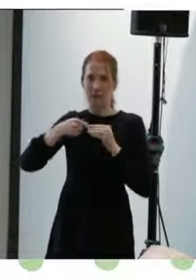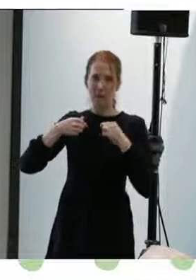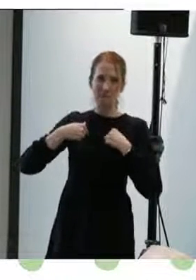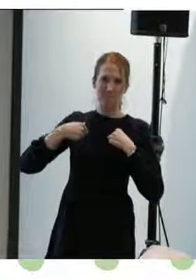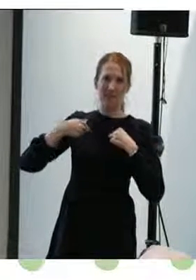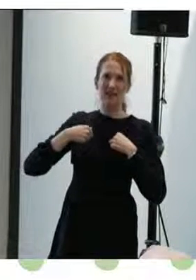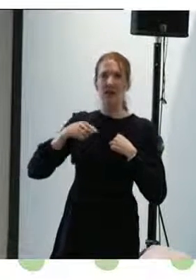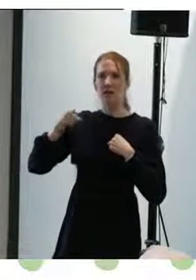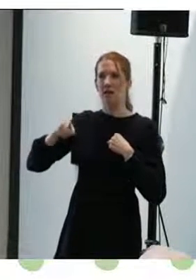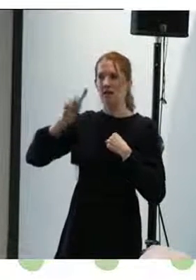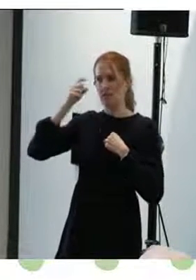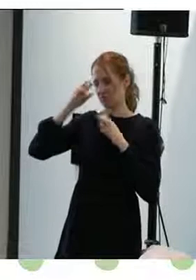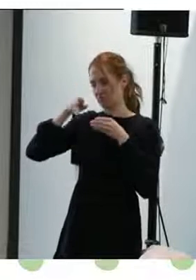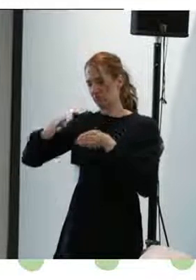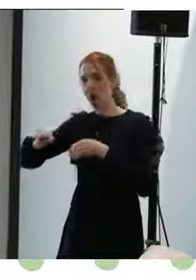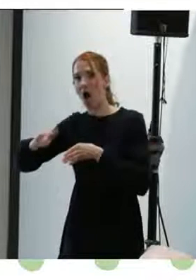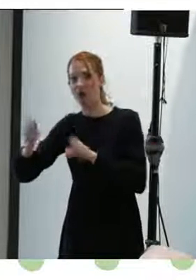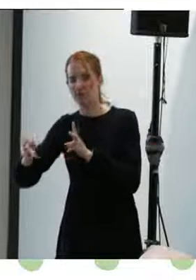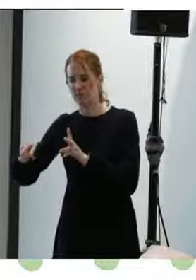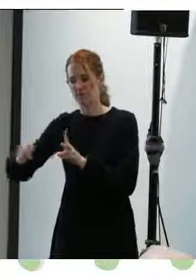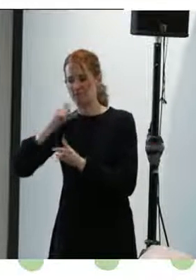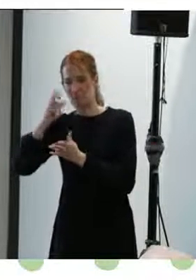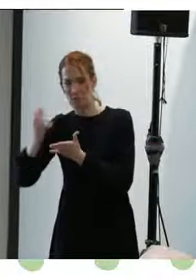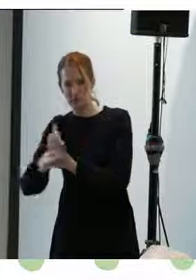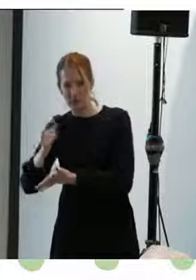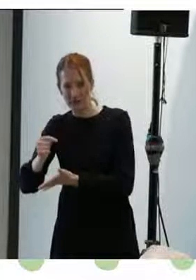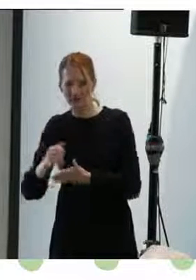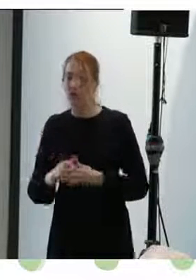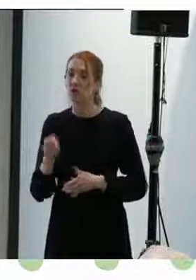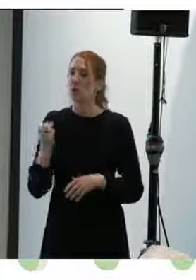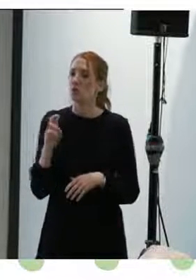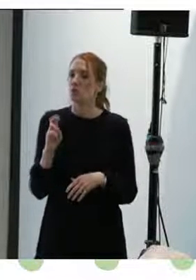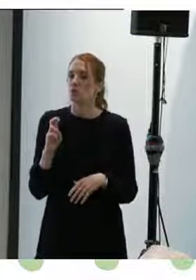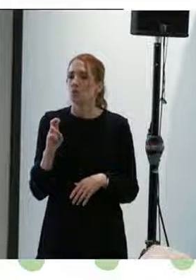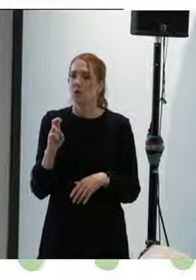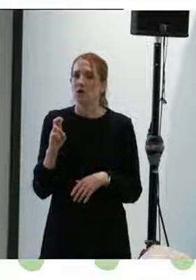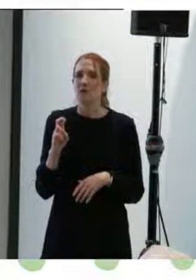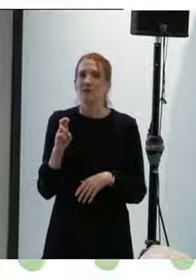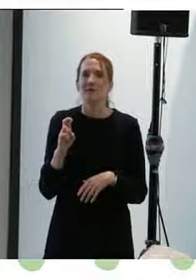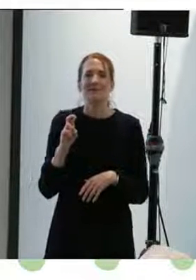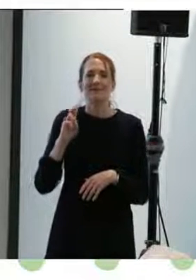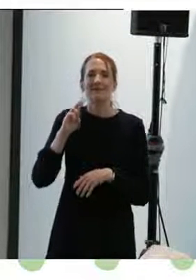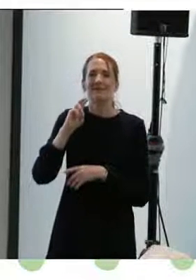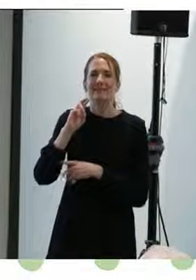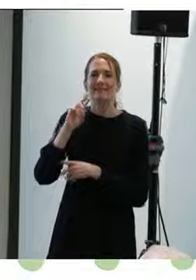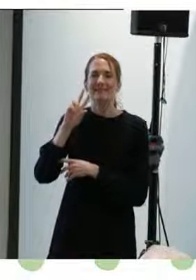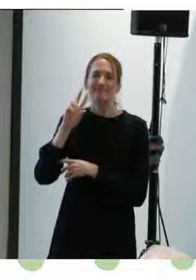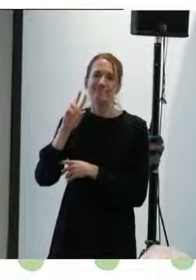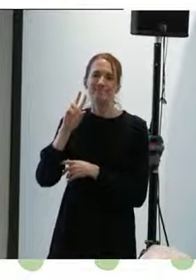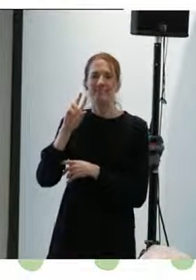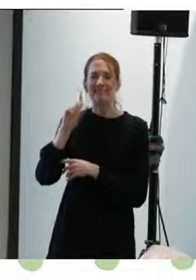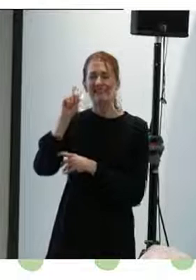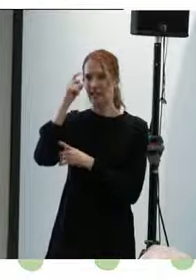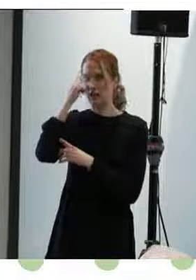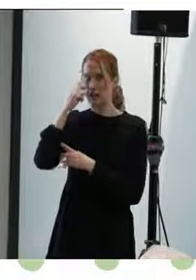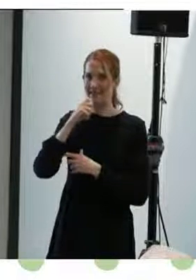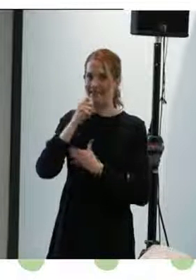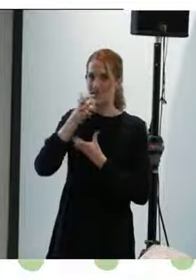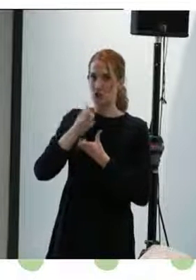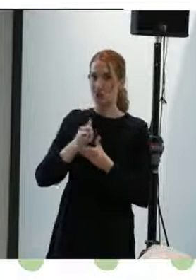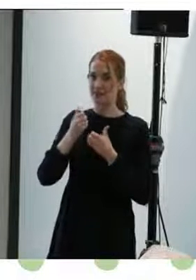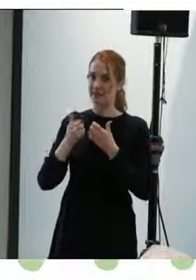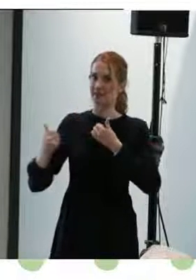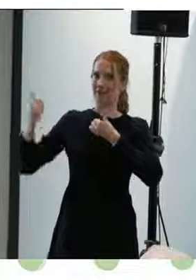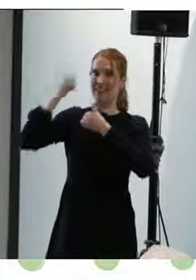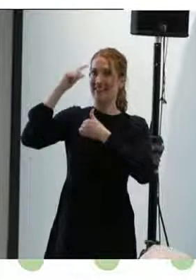people. Or, the government, sort of a distrust of the top and the kind of bottom. And,